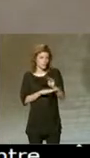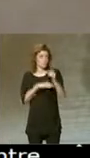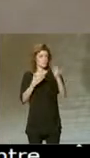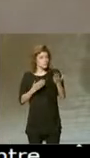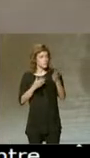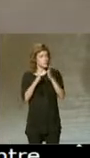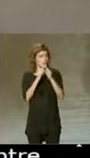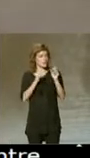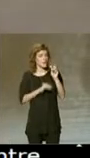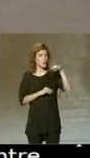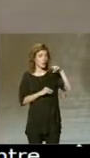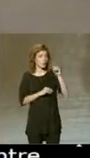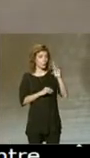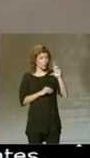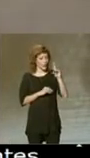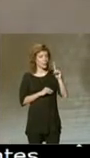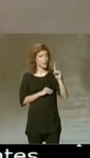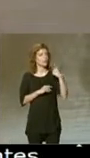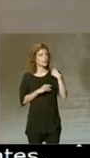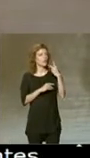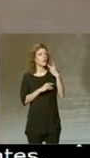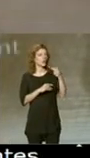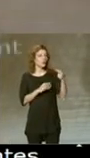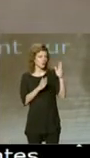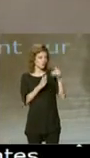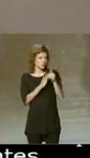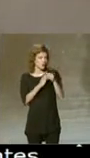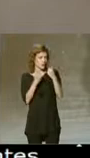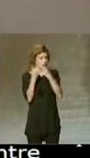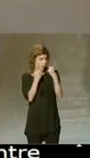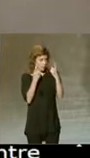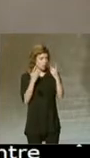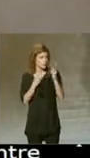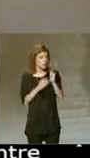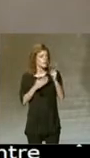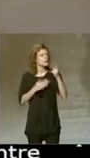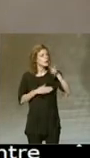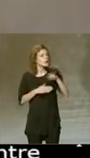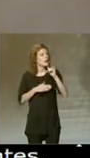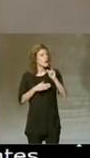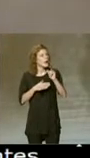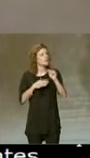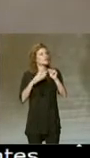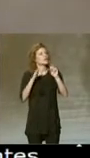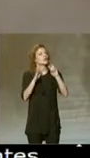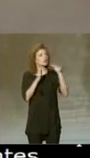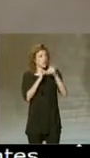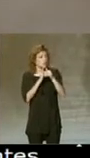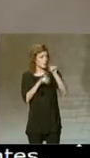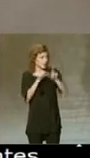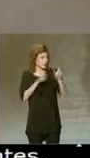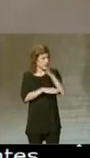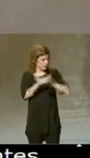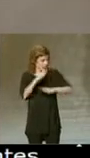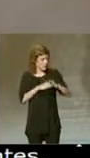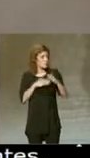cater for them. For a university such as ours, with 200,000 students, well, in such a university we have 7,000